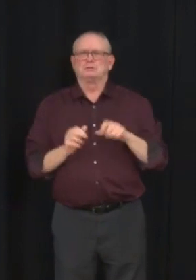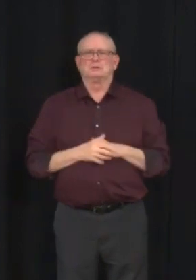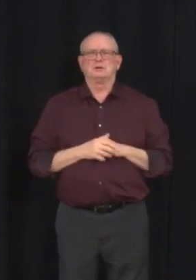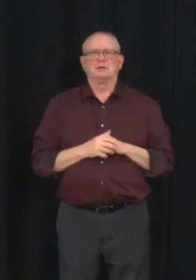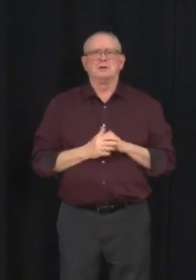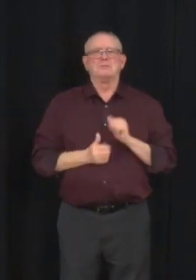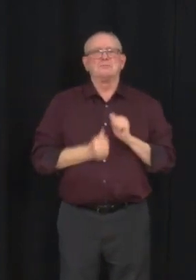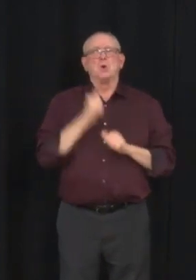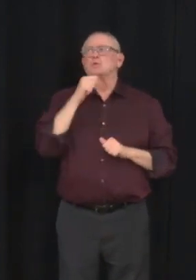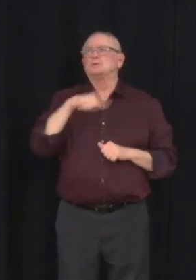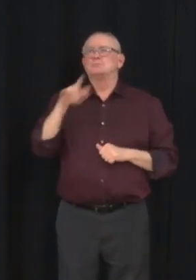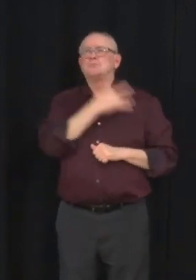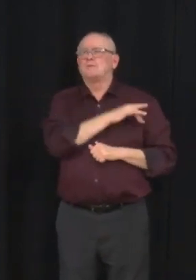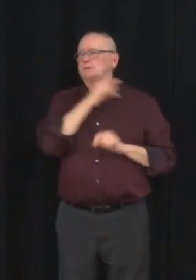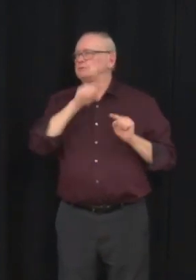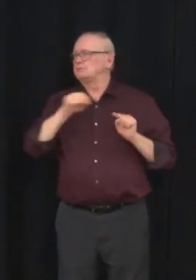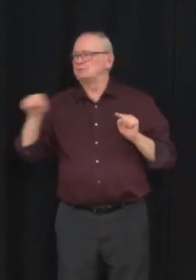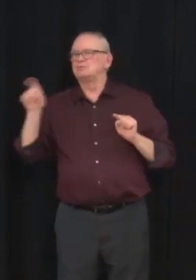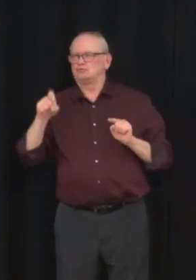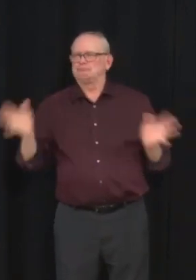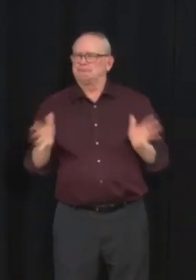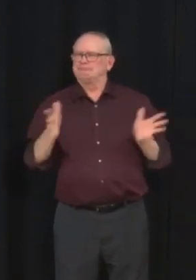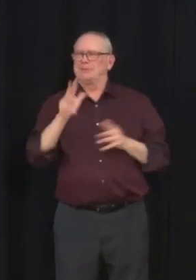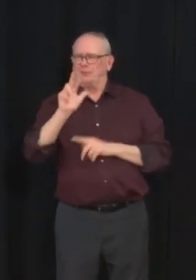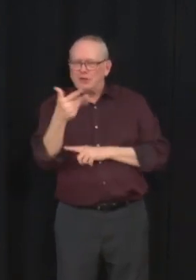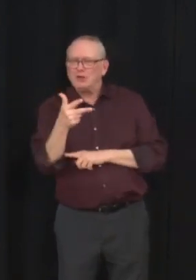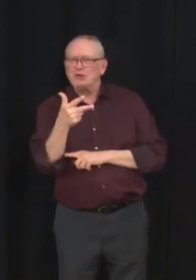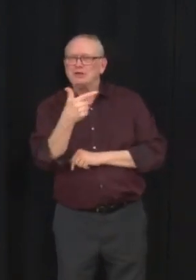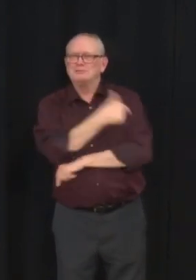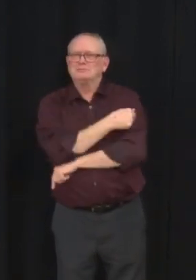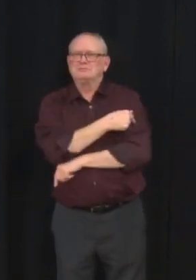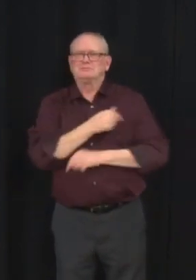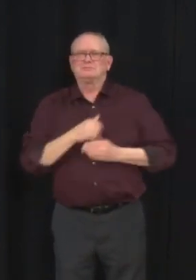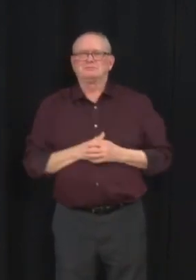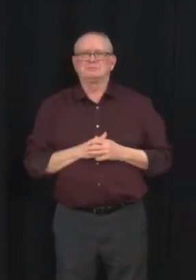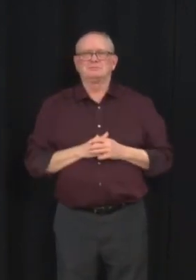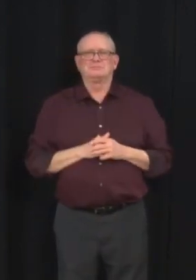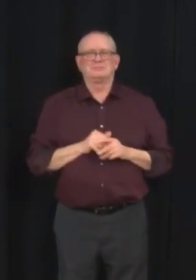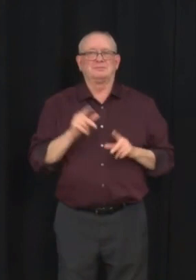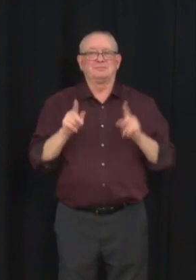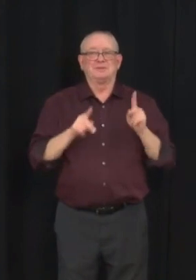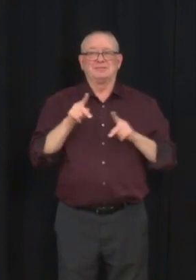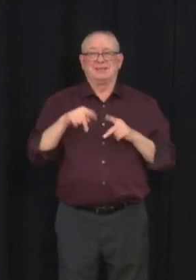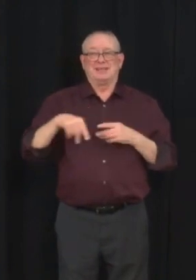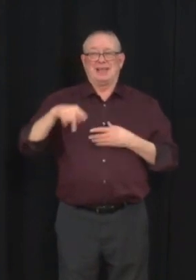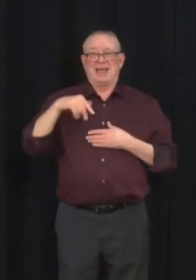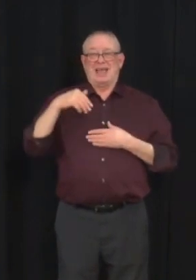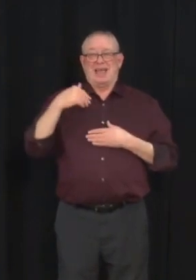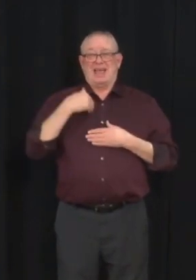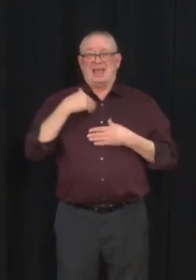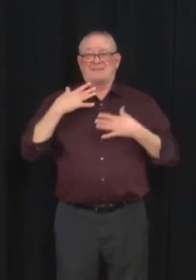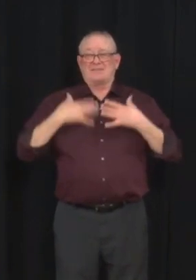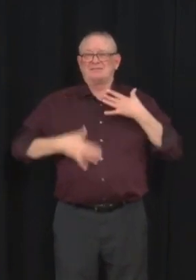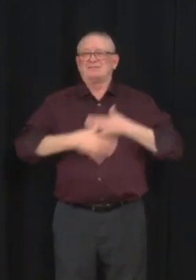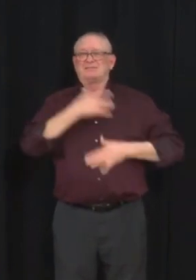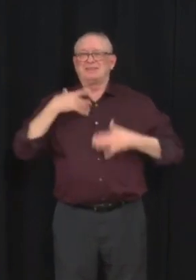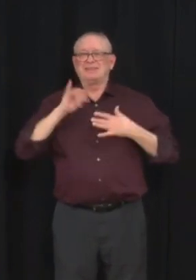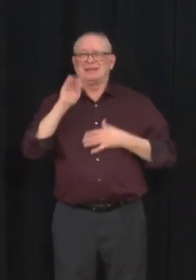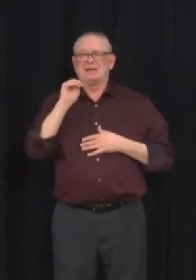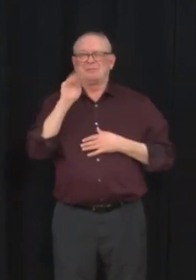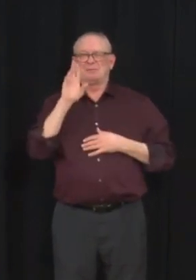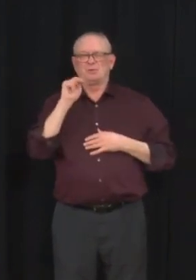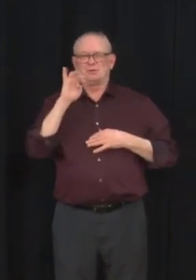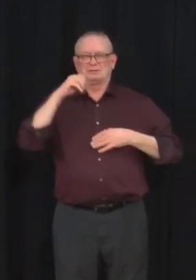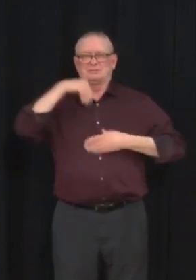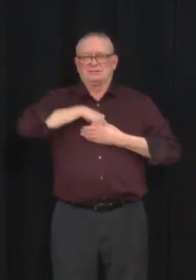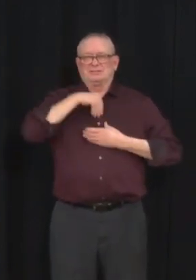that immunocompromised individuals do not develop the same levels of immunity after vaccination, we are moving to make fourth doses available to